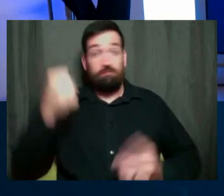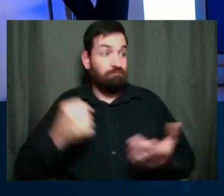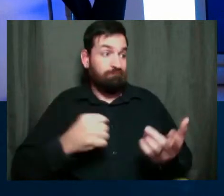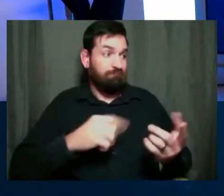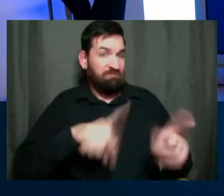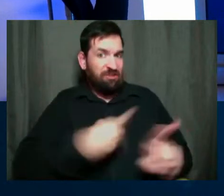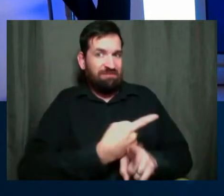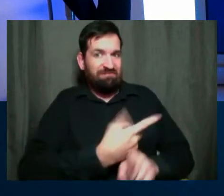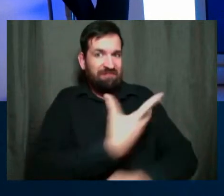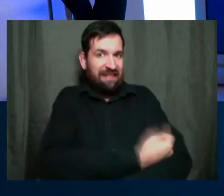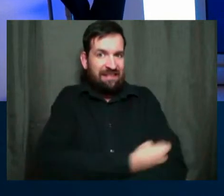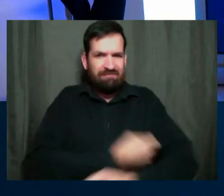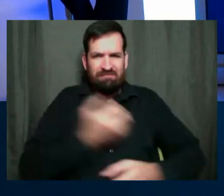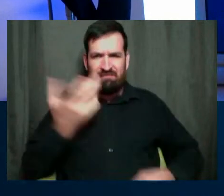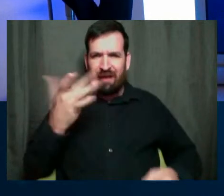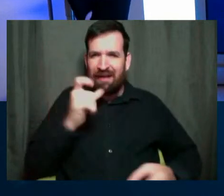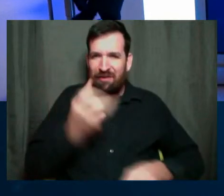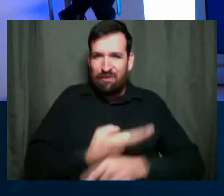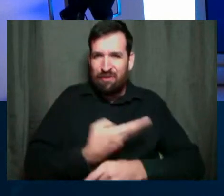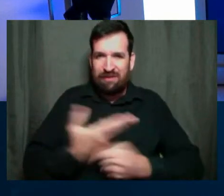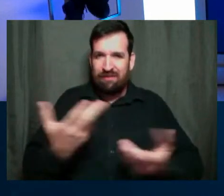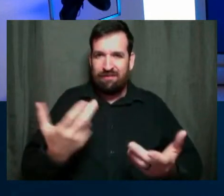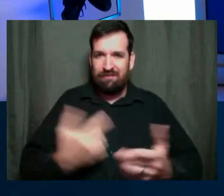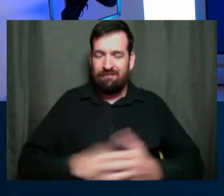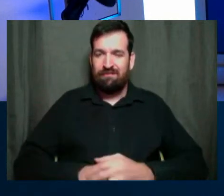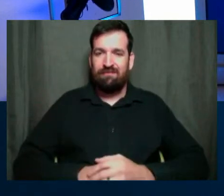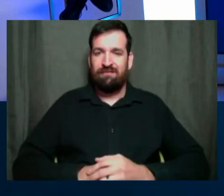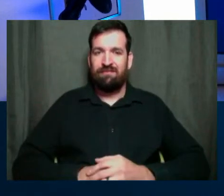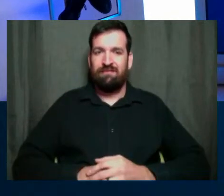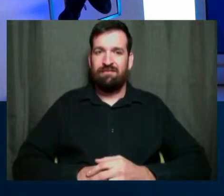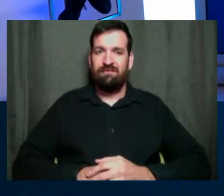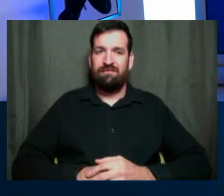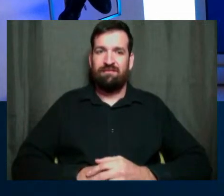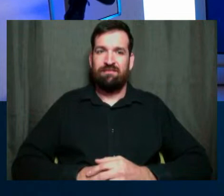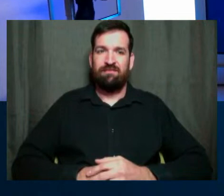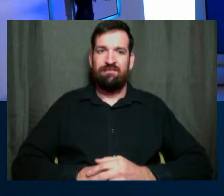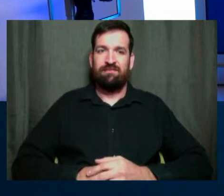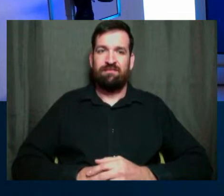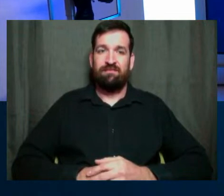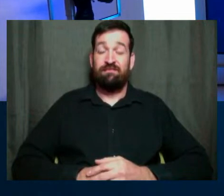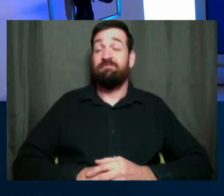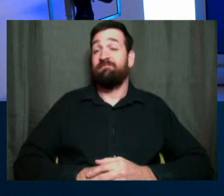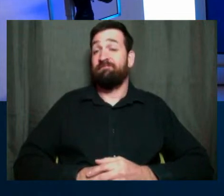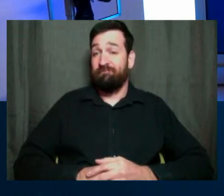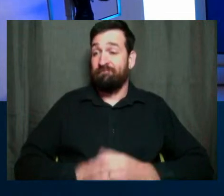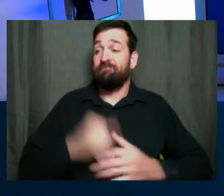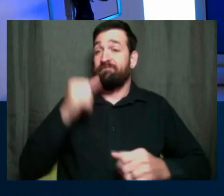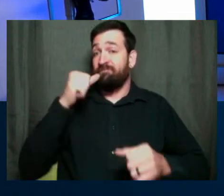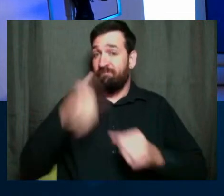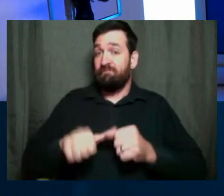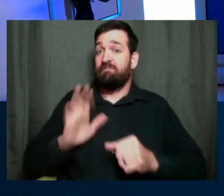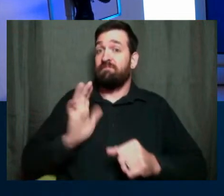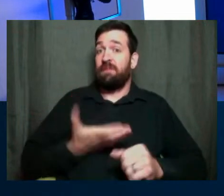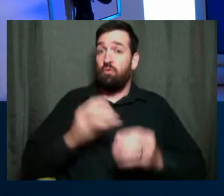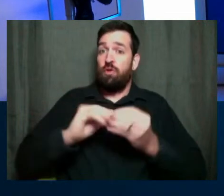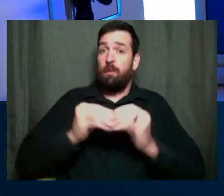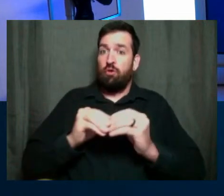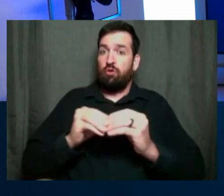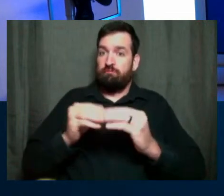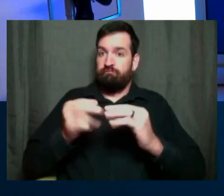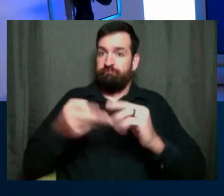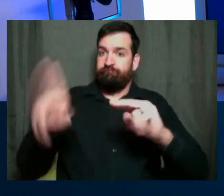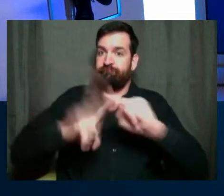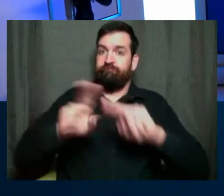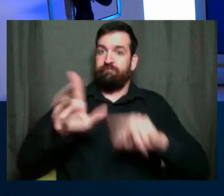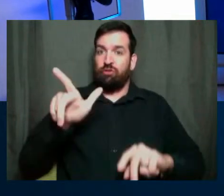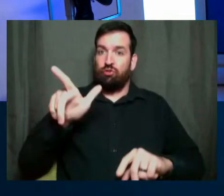would we not use one of the tools we have? And I remember our numbers they've come up to 27. Yeah. They're flat right now. We hope maybe they'll